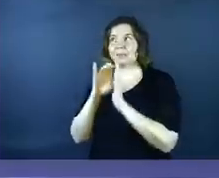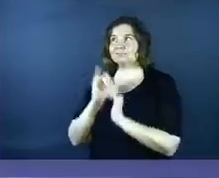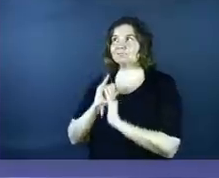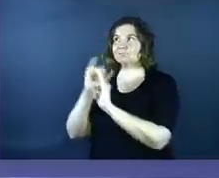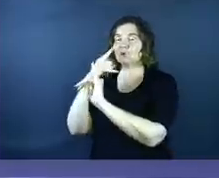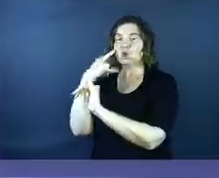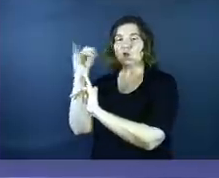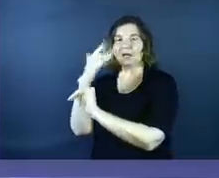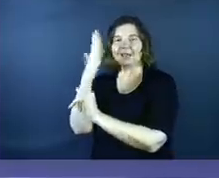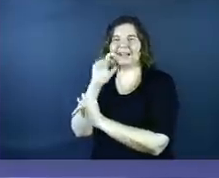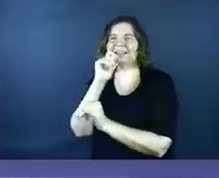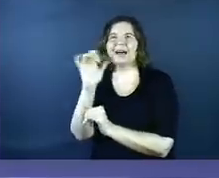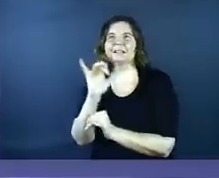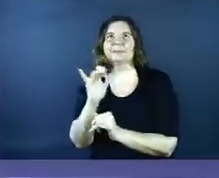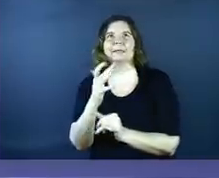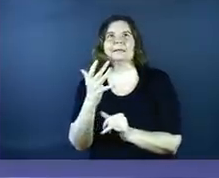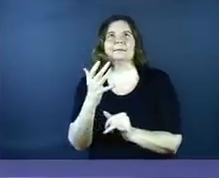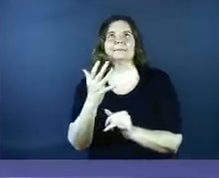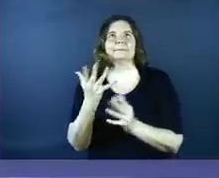God. Not to just